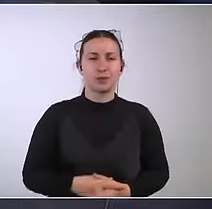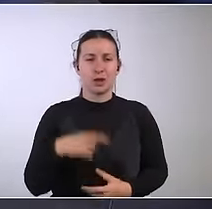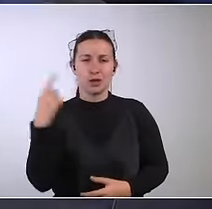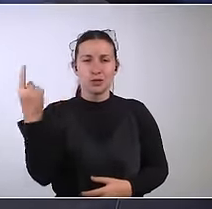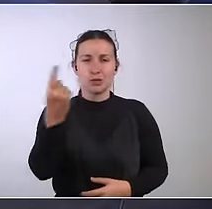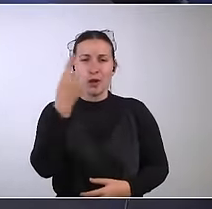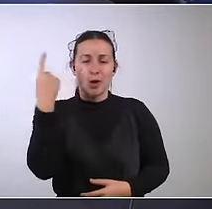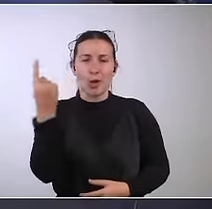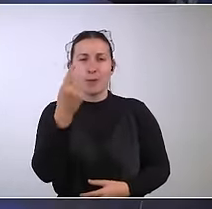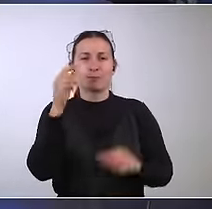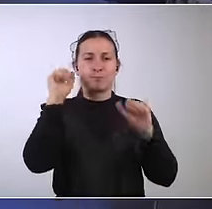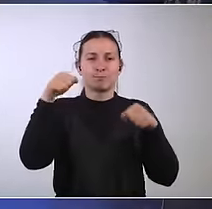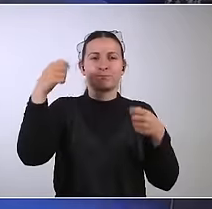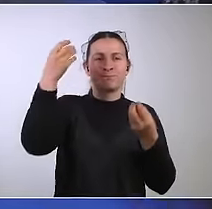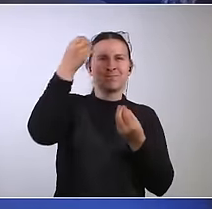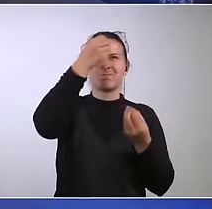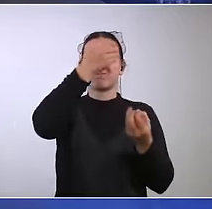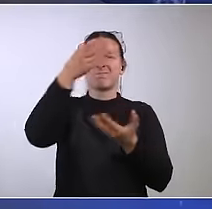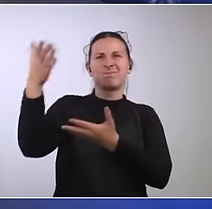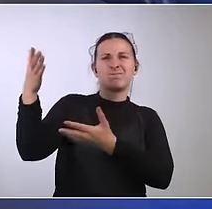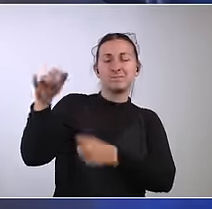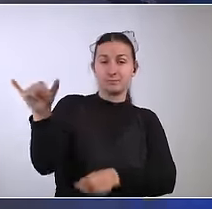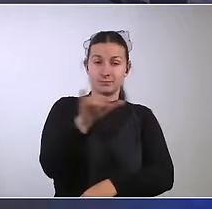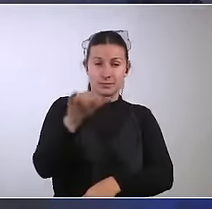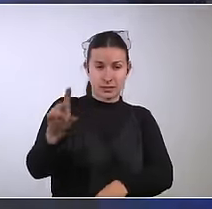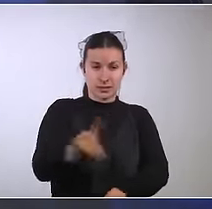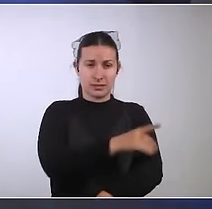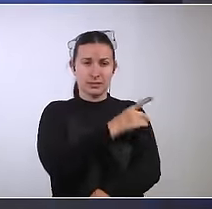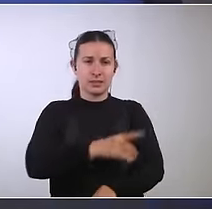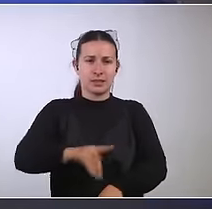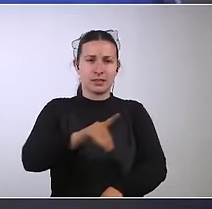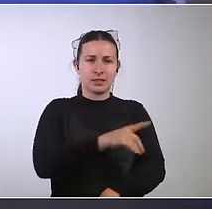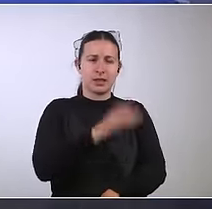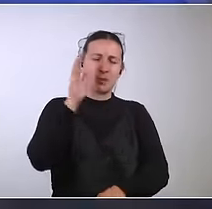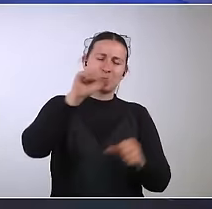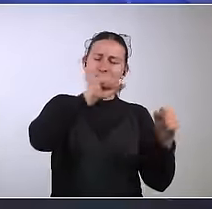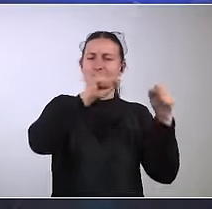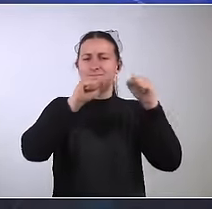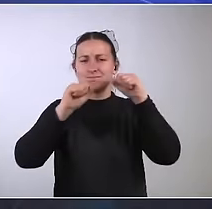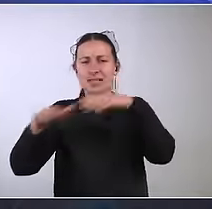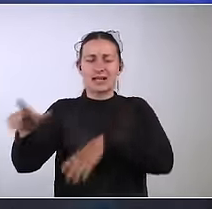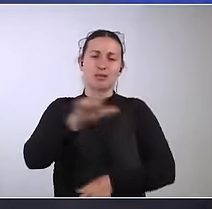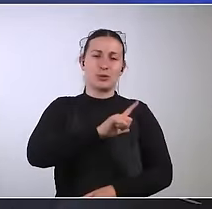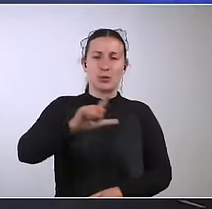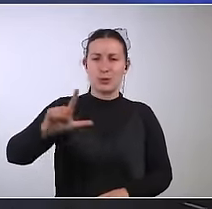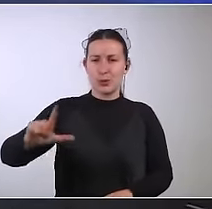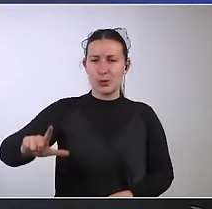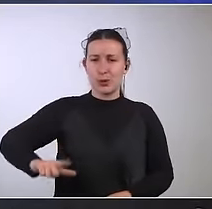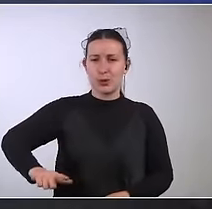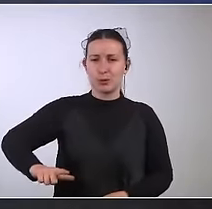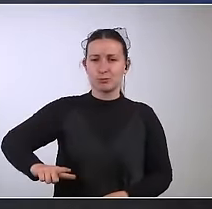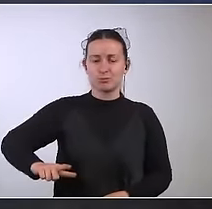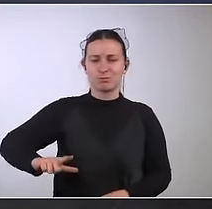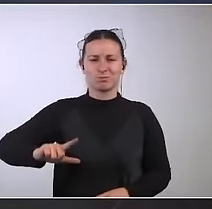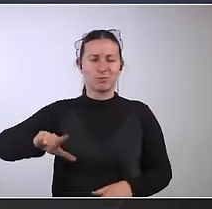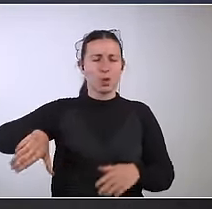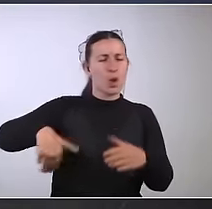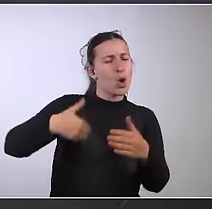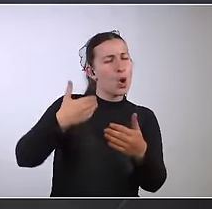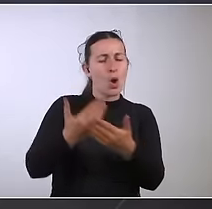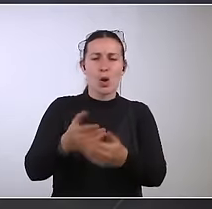Somebody who can say like David, I will bless the Lord at all